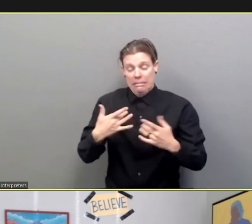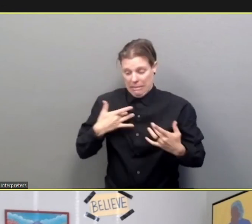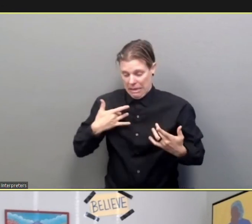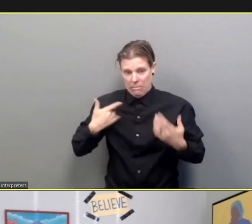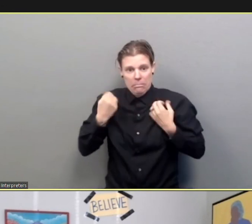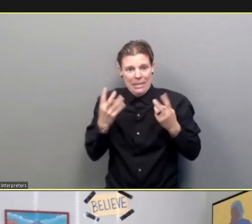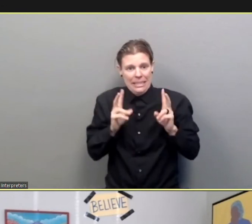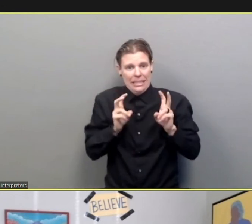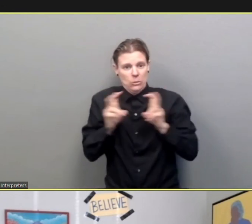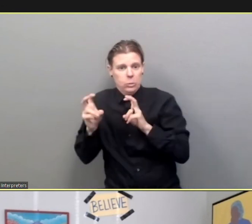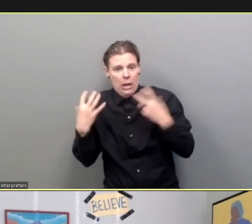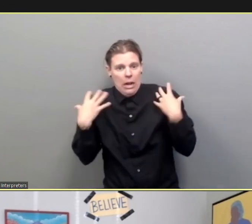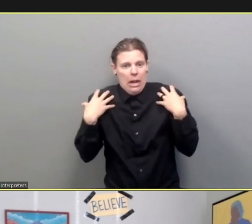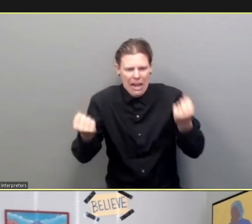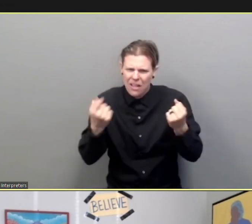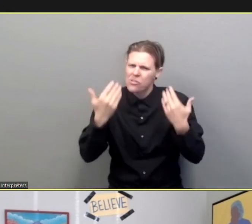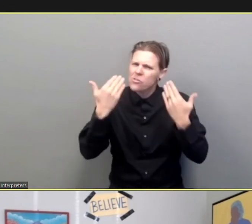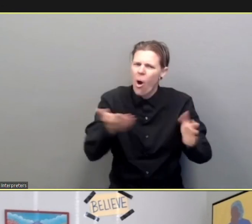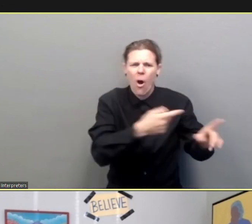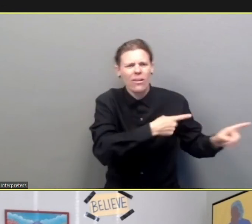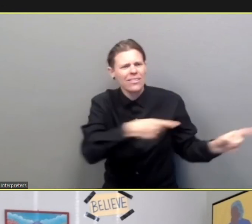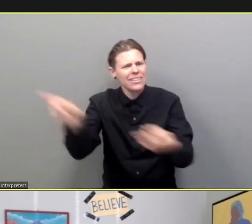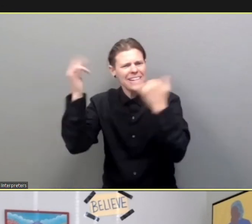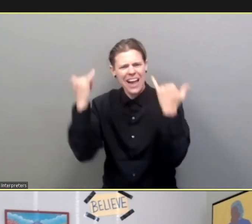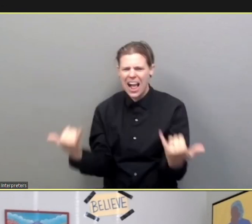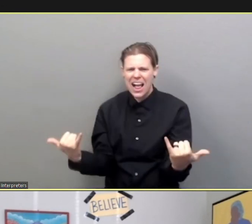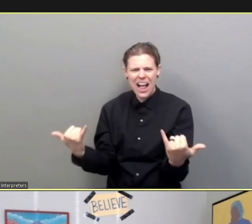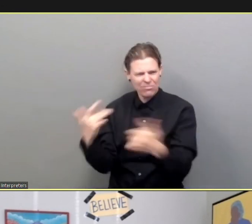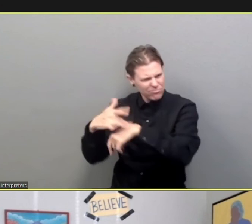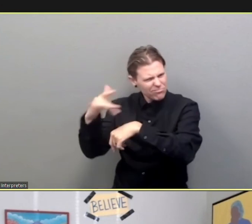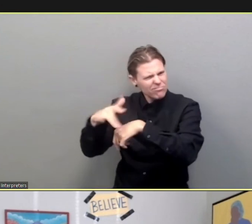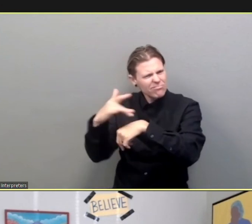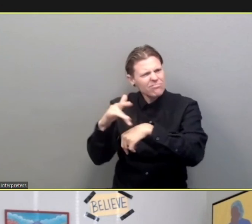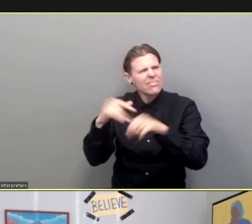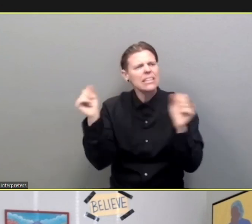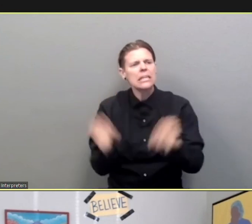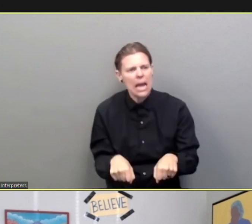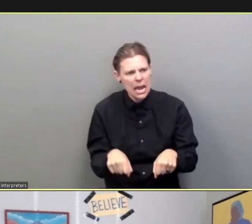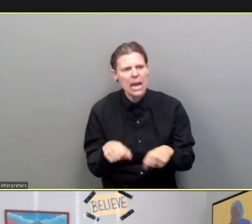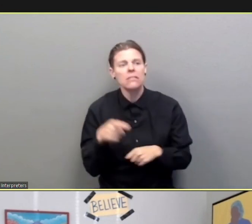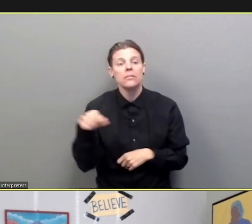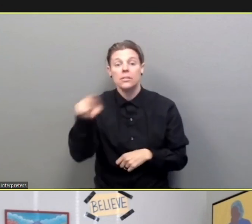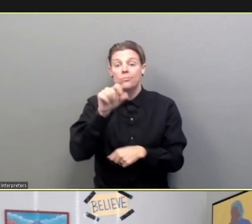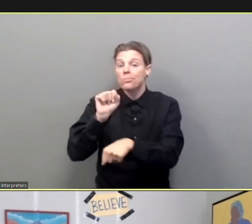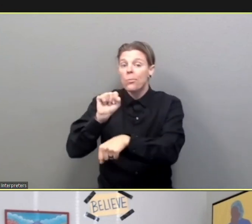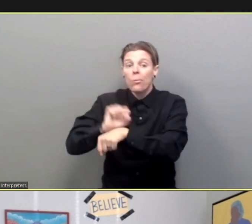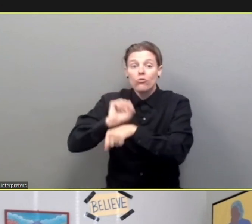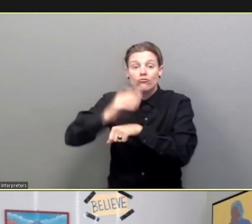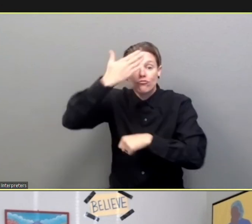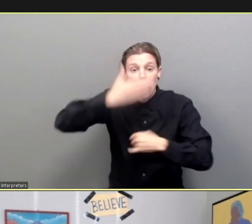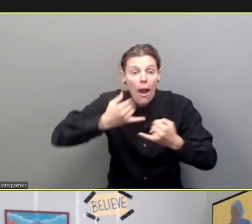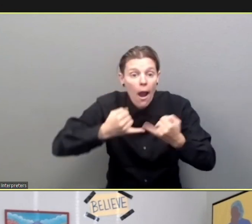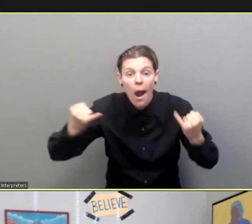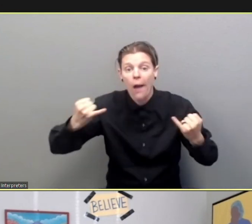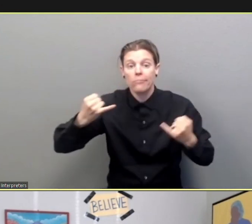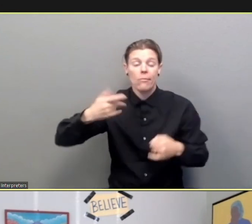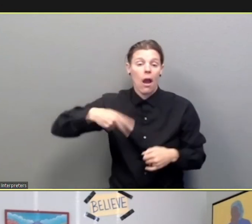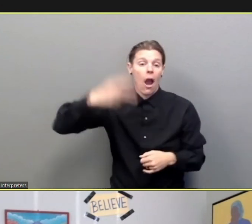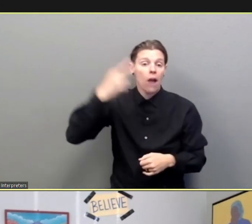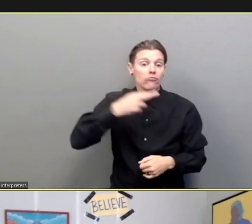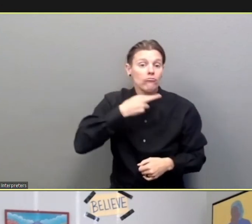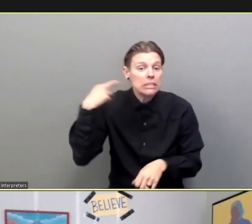then people working in high-risk occupations where they interact with the public. I mean, we're over 70% of New